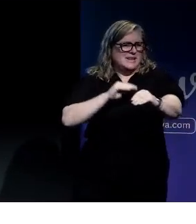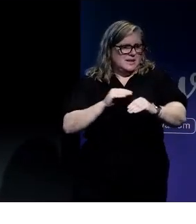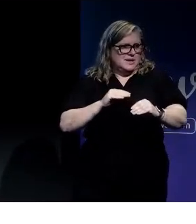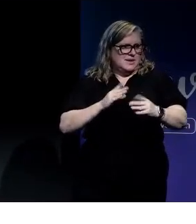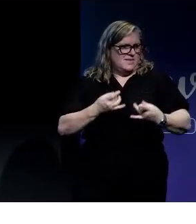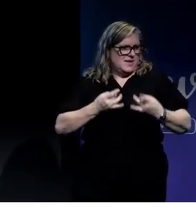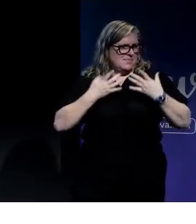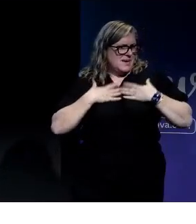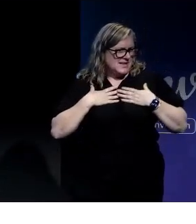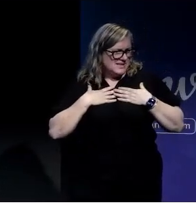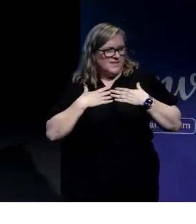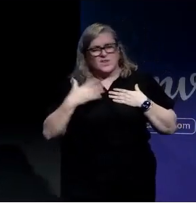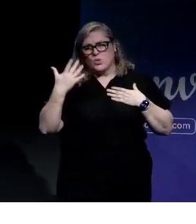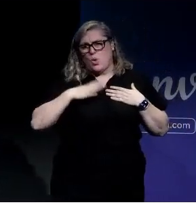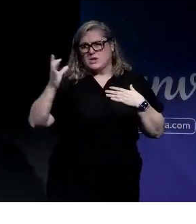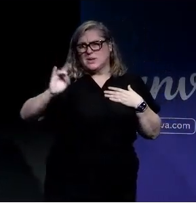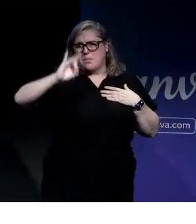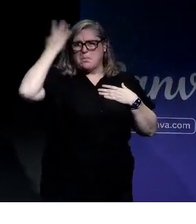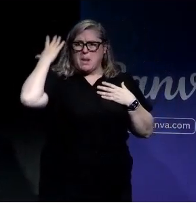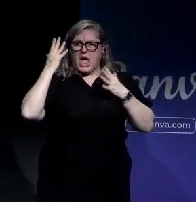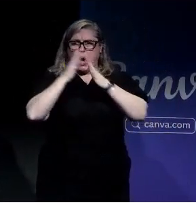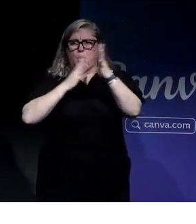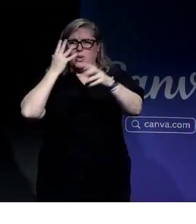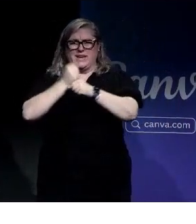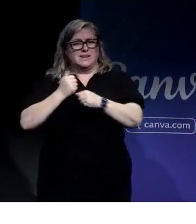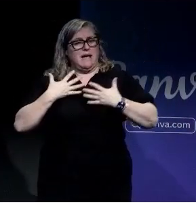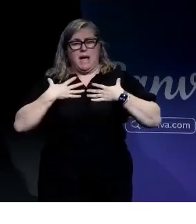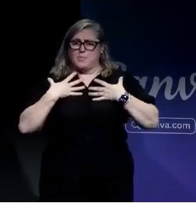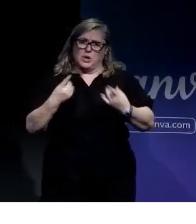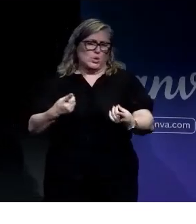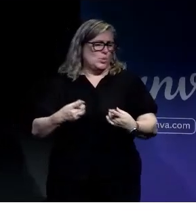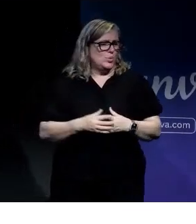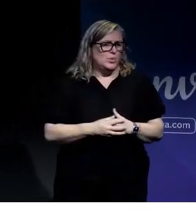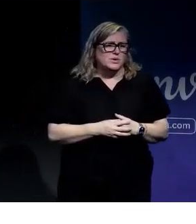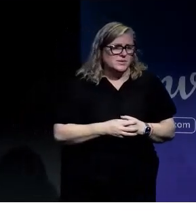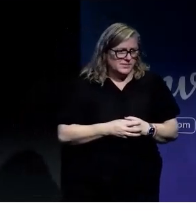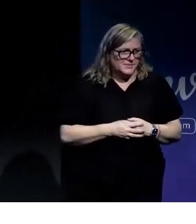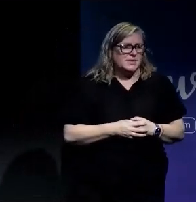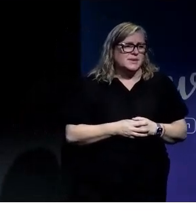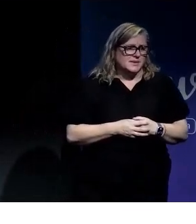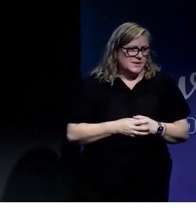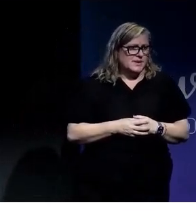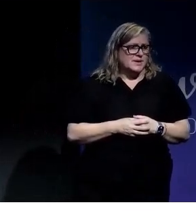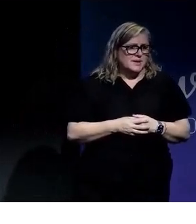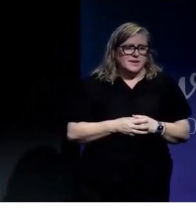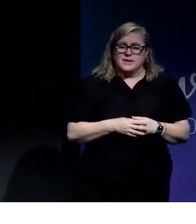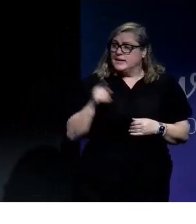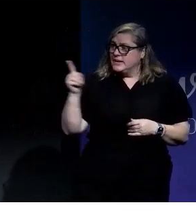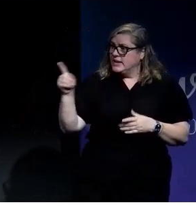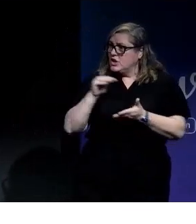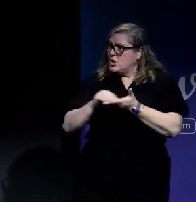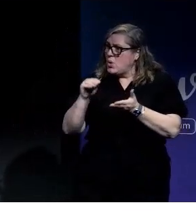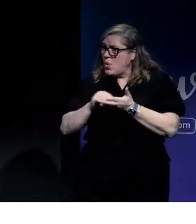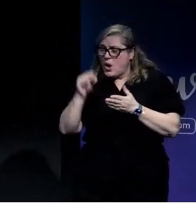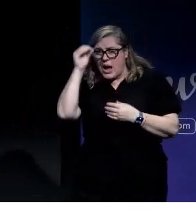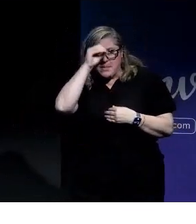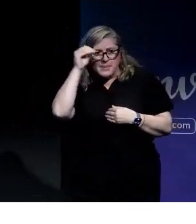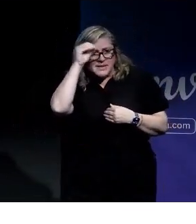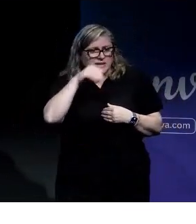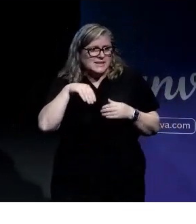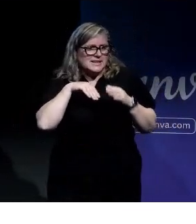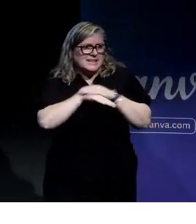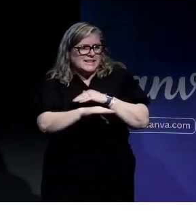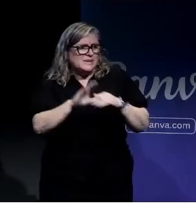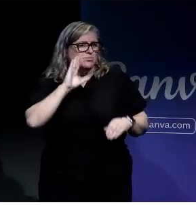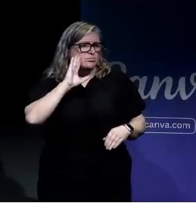buy a blonde wig. It's your choice. And note that the opinions expressed in this